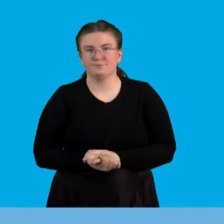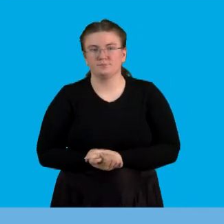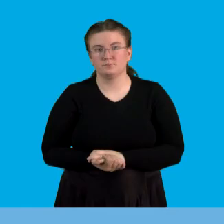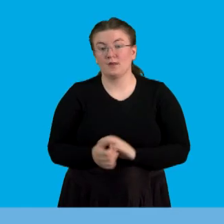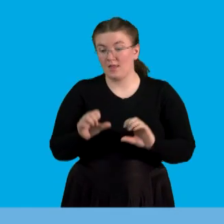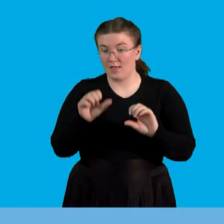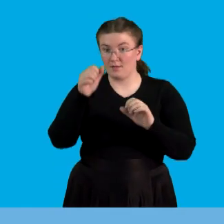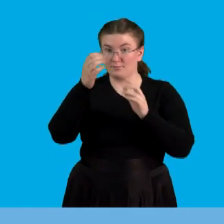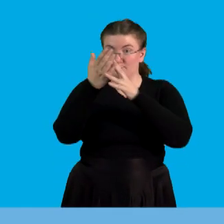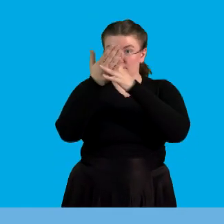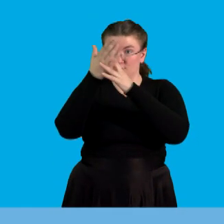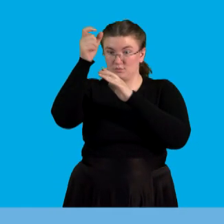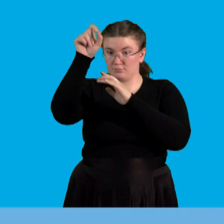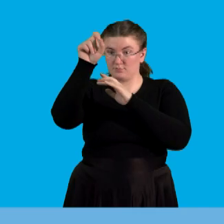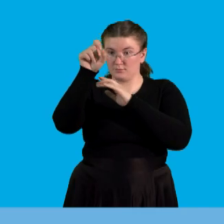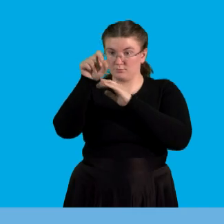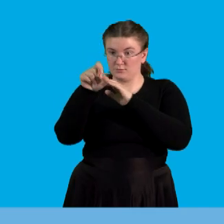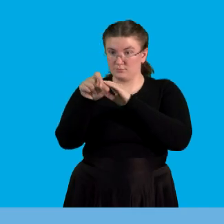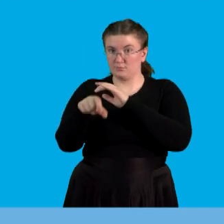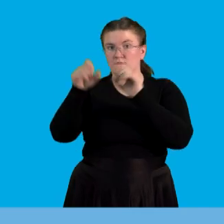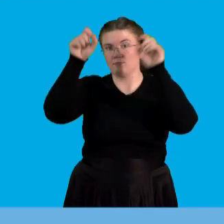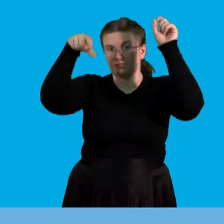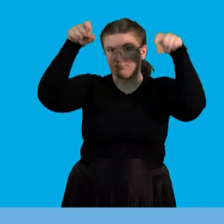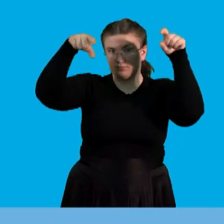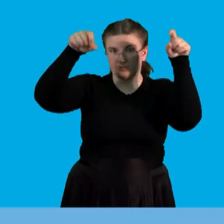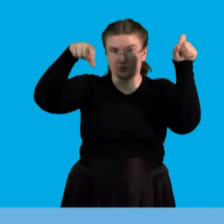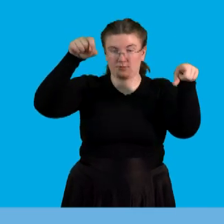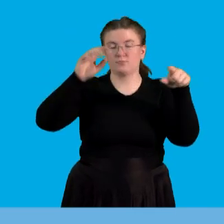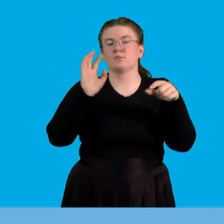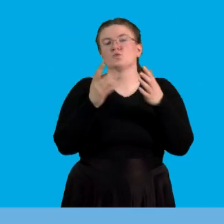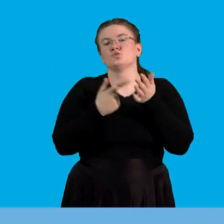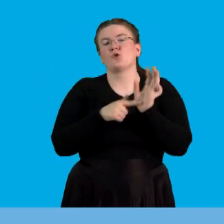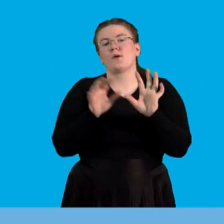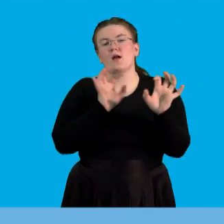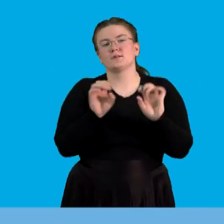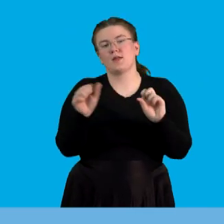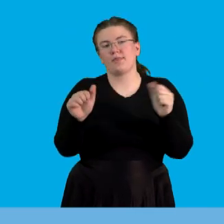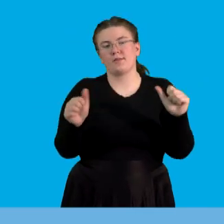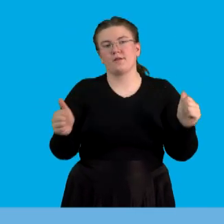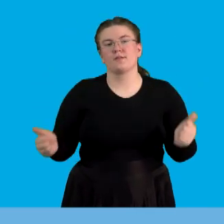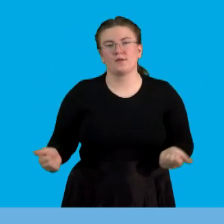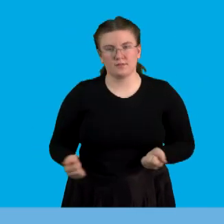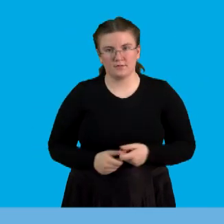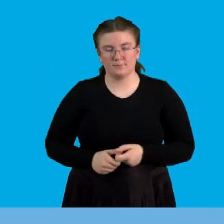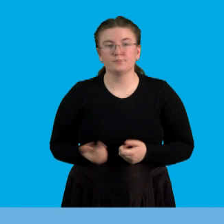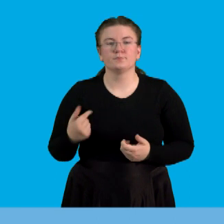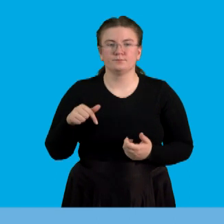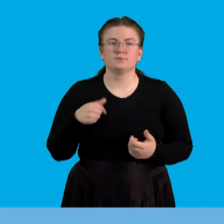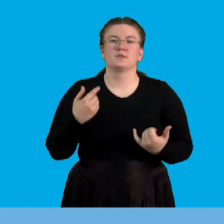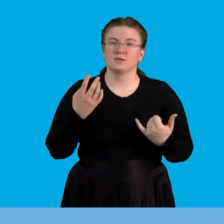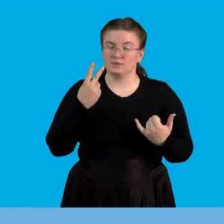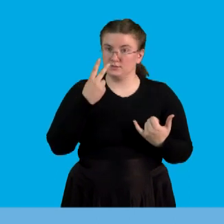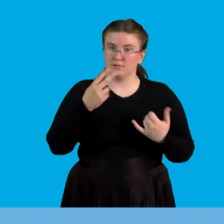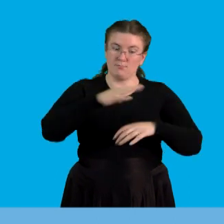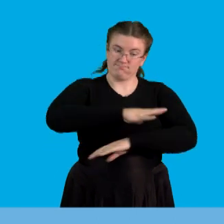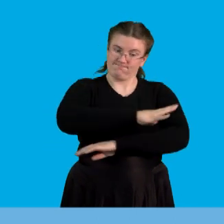all the other raindrops in between will be reflecting all the other colors. And what you're going to be seeing now will be now the